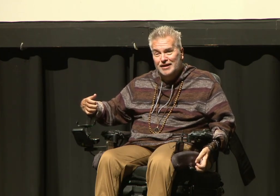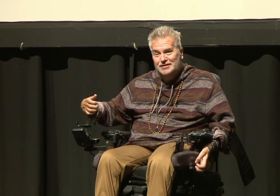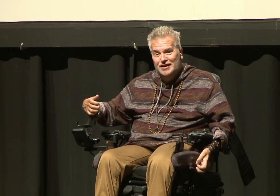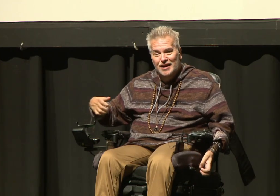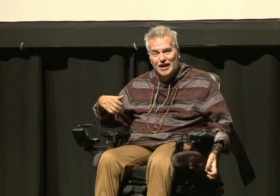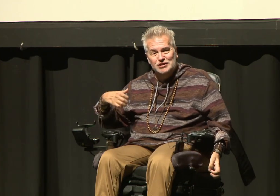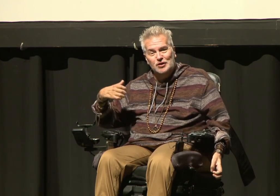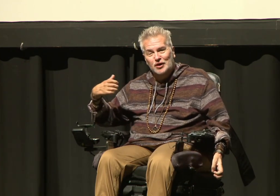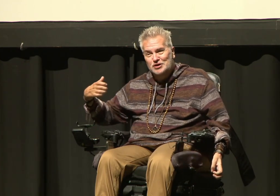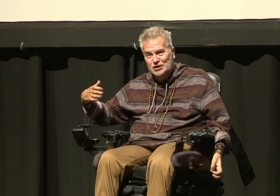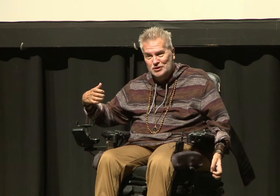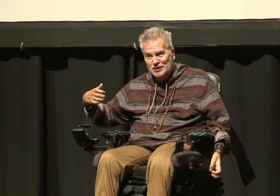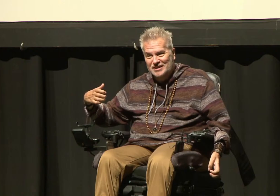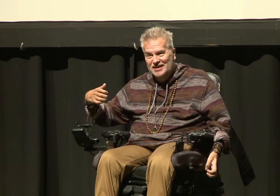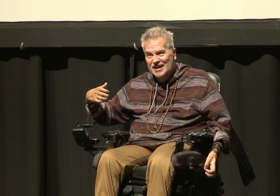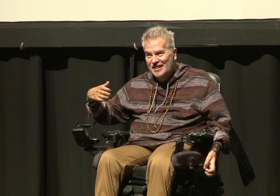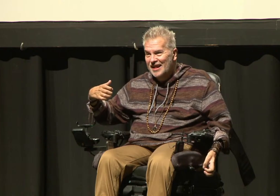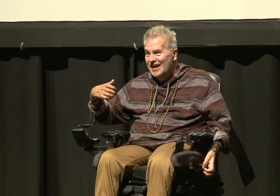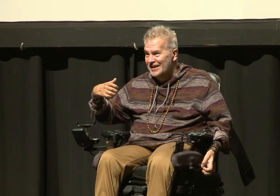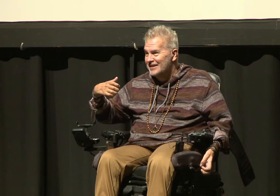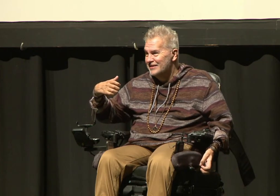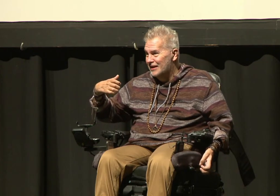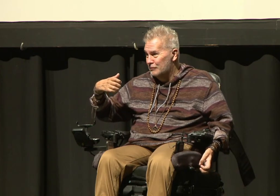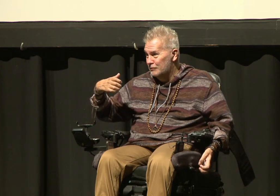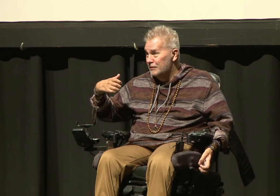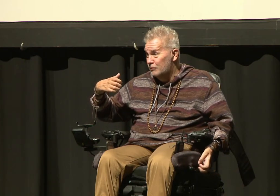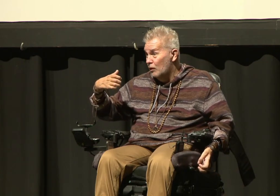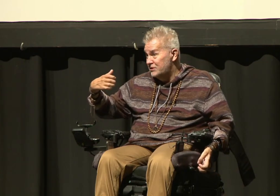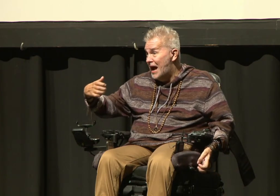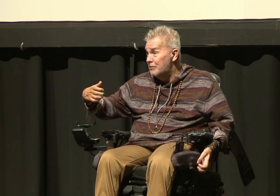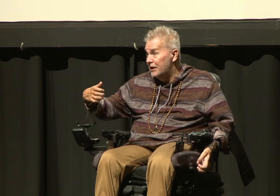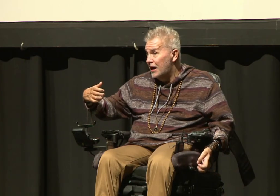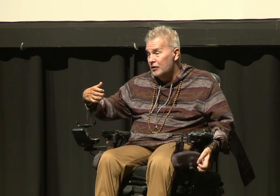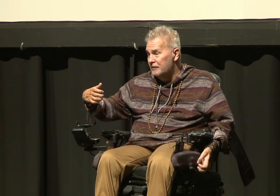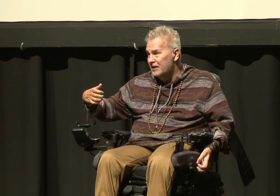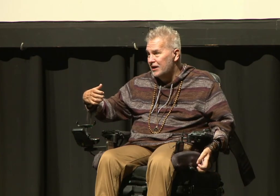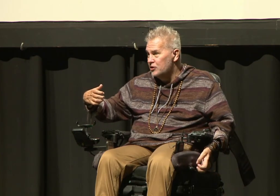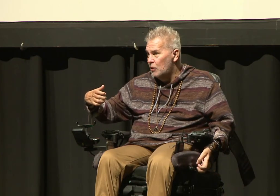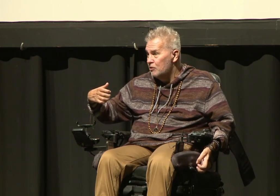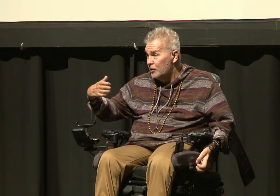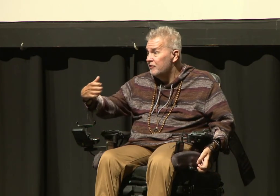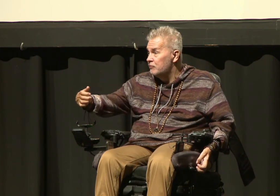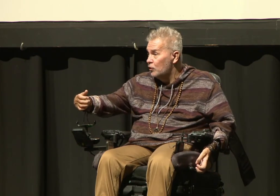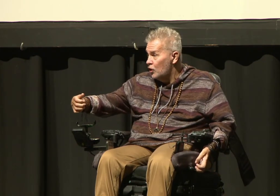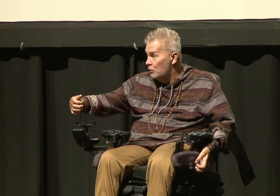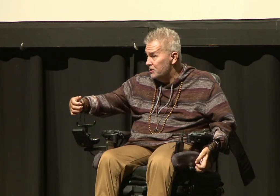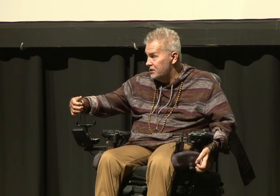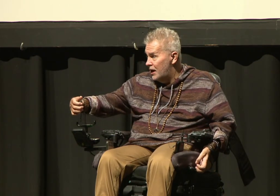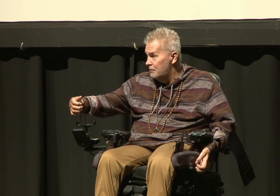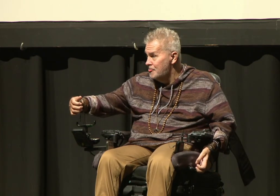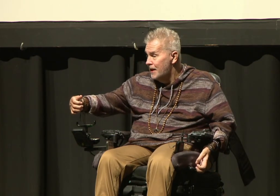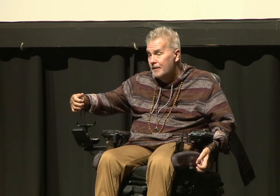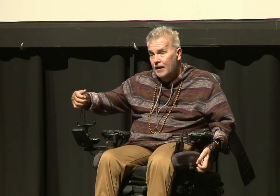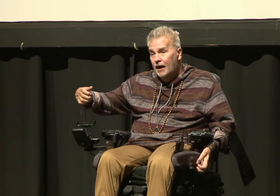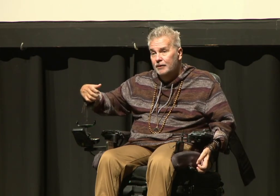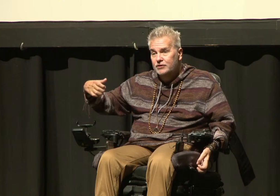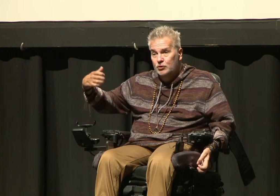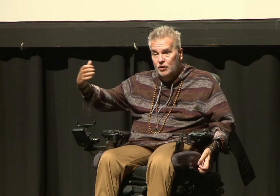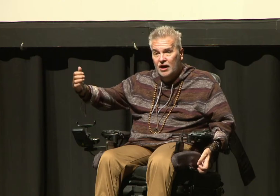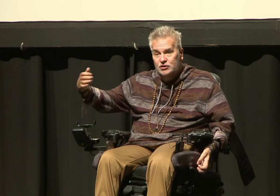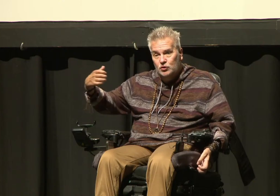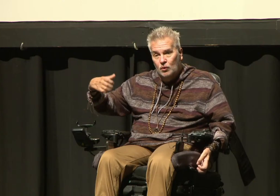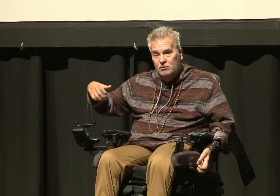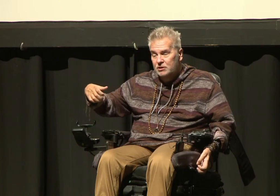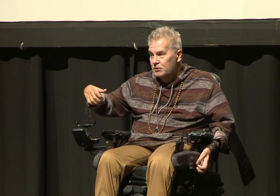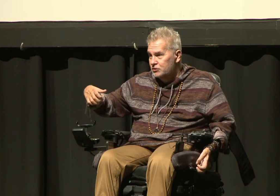real fast, and she told our children that of what was happening, I don't even think I saw them. Three of them were at home at the time. Two